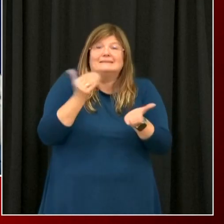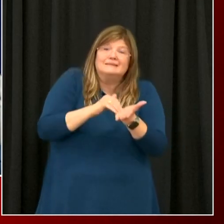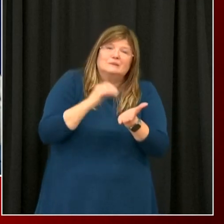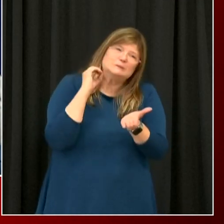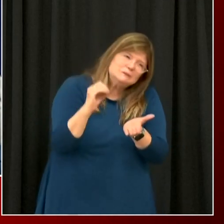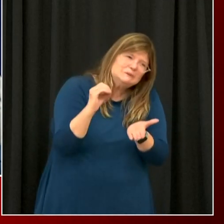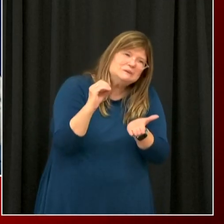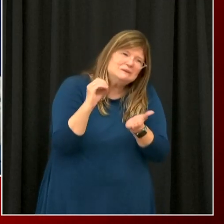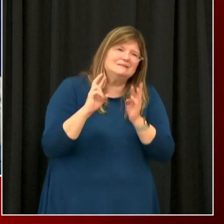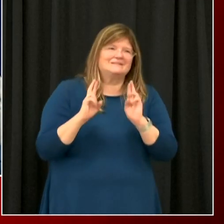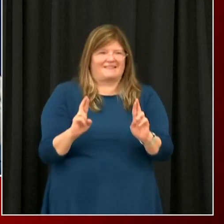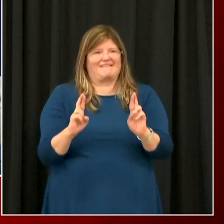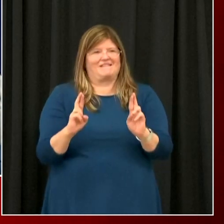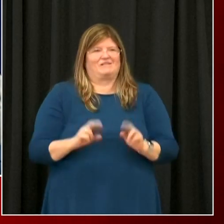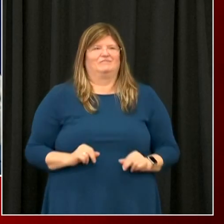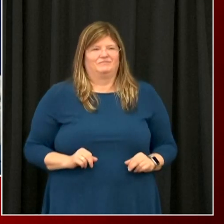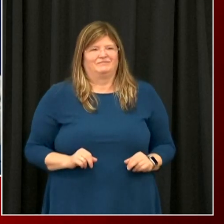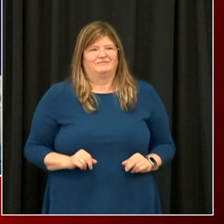Talking about tomorrow,